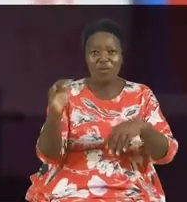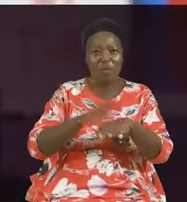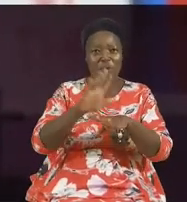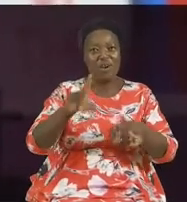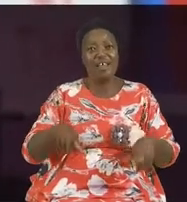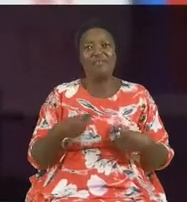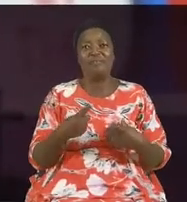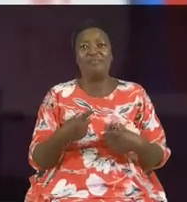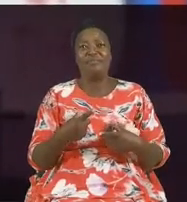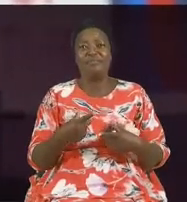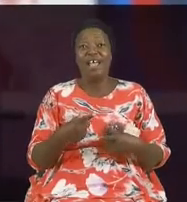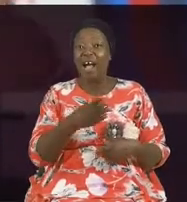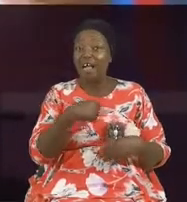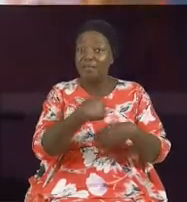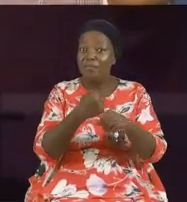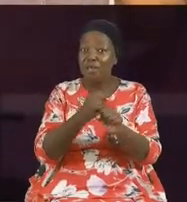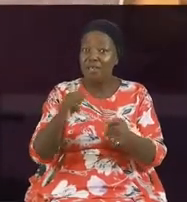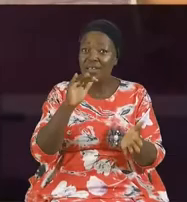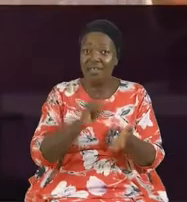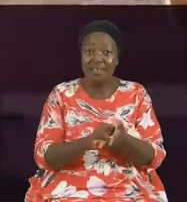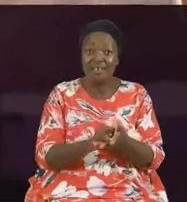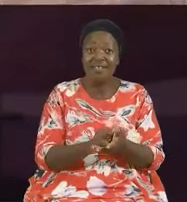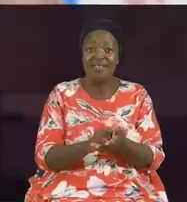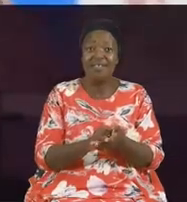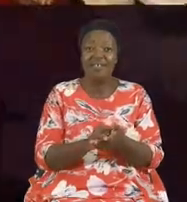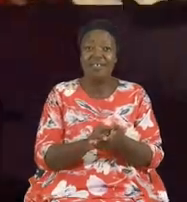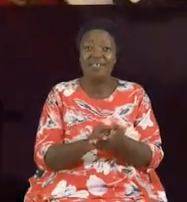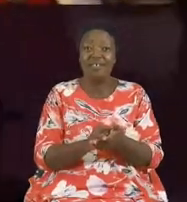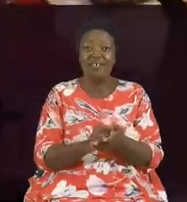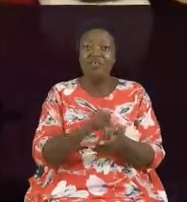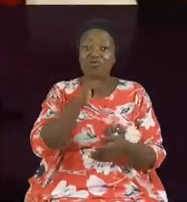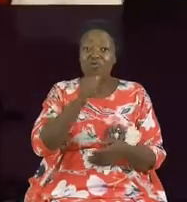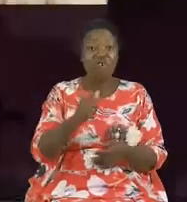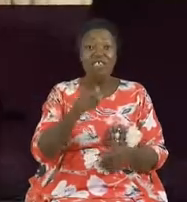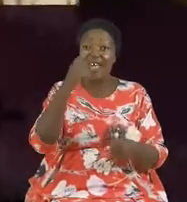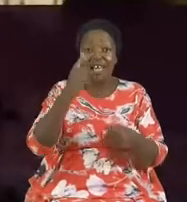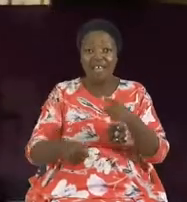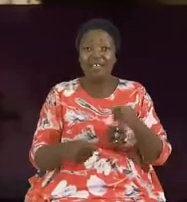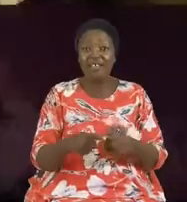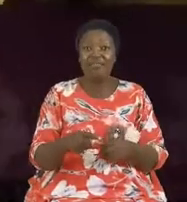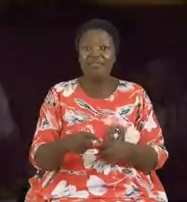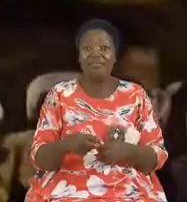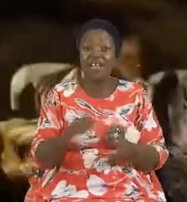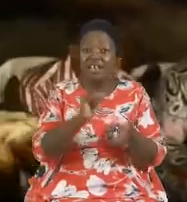your life. Abundance coming upon your life. And making that